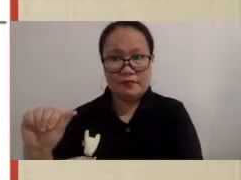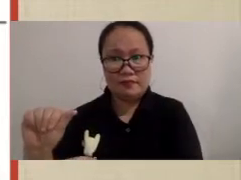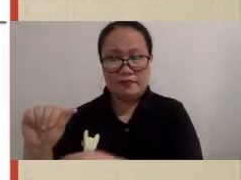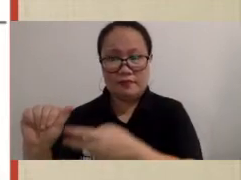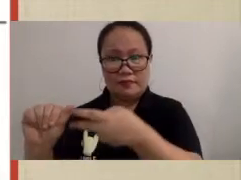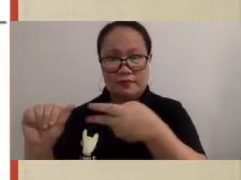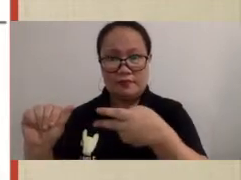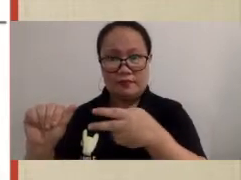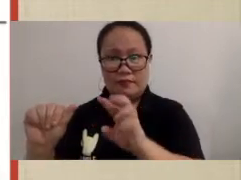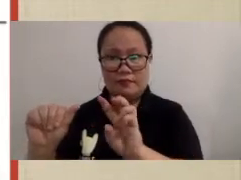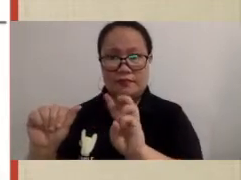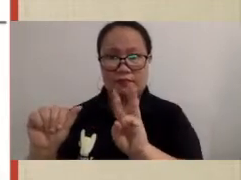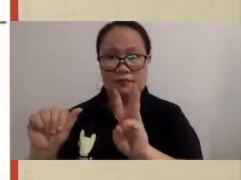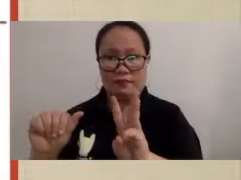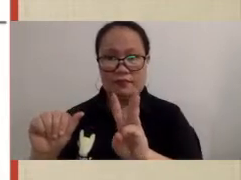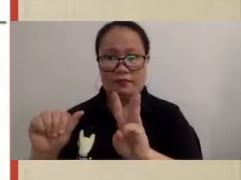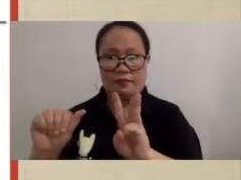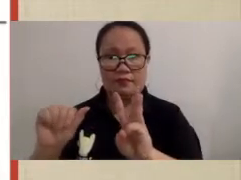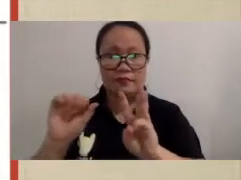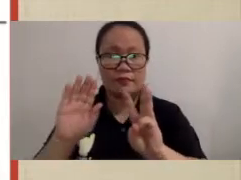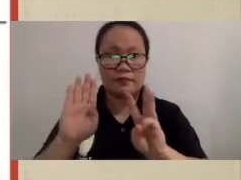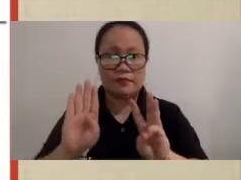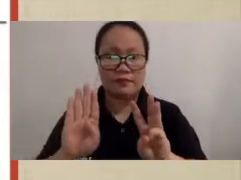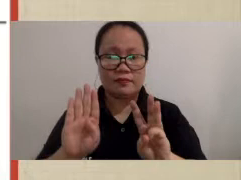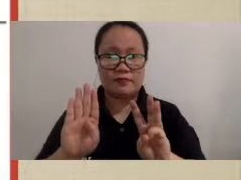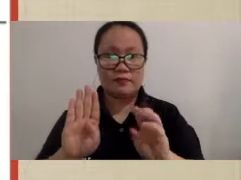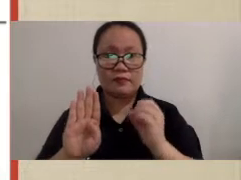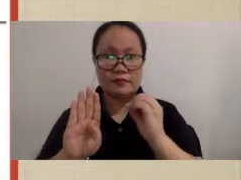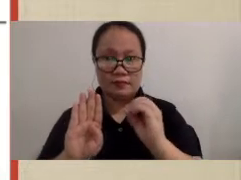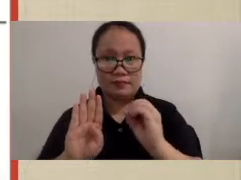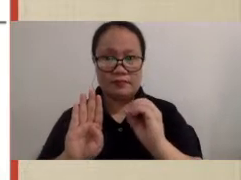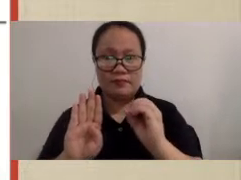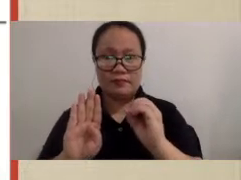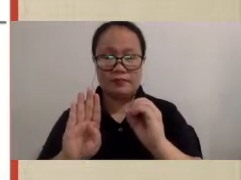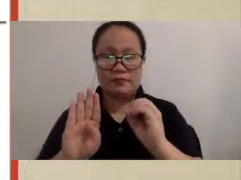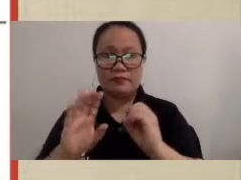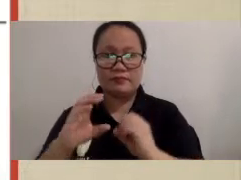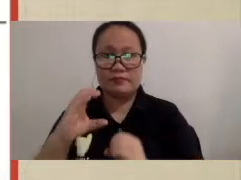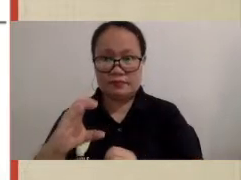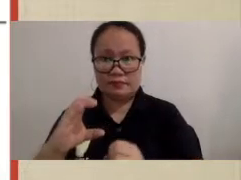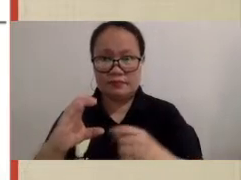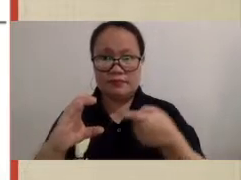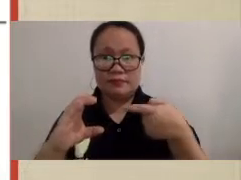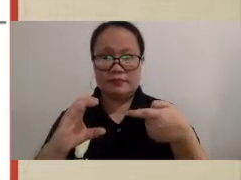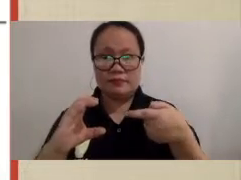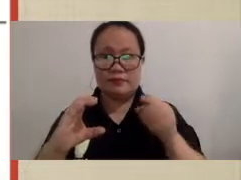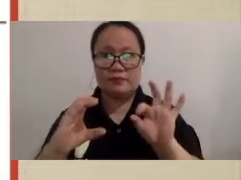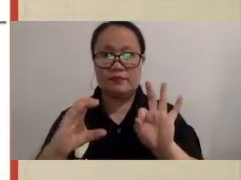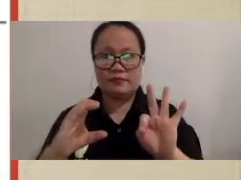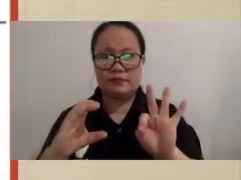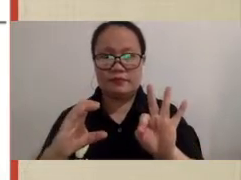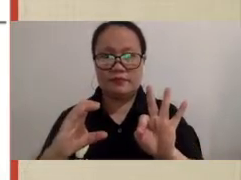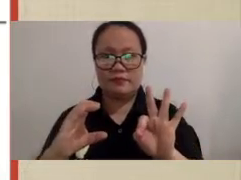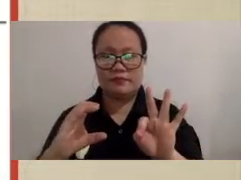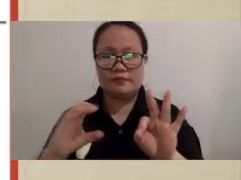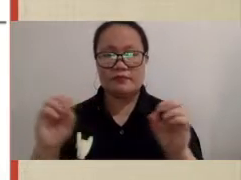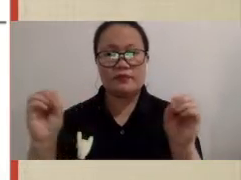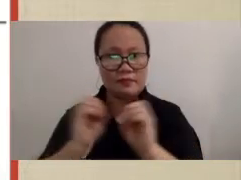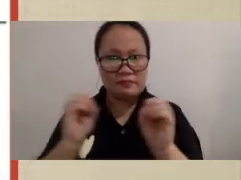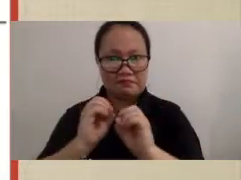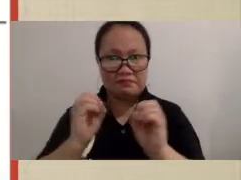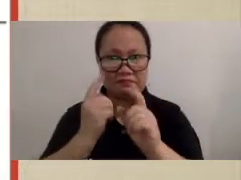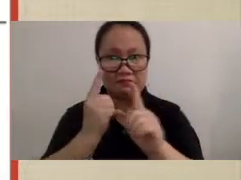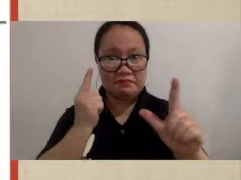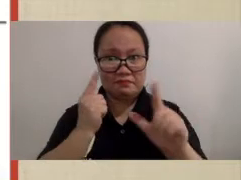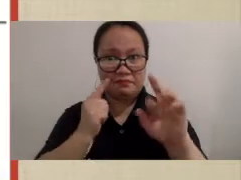So therefore, we will have now a is equal to 6, b is equal to 0 since we do not have the